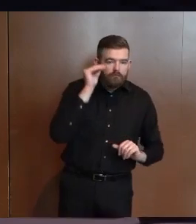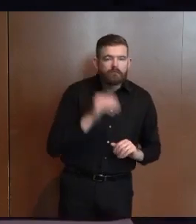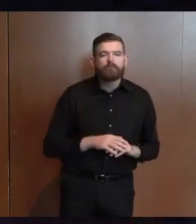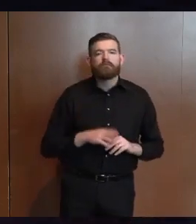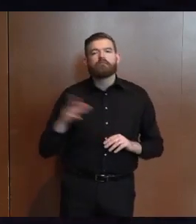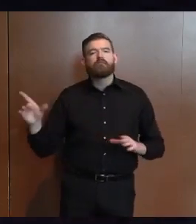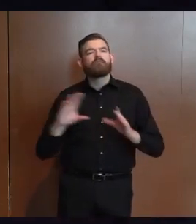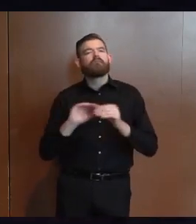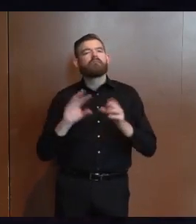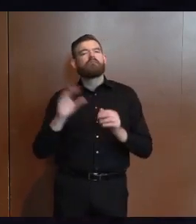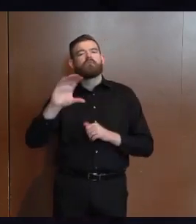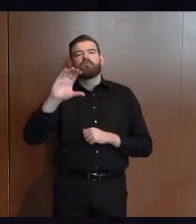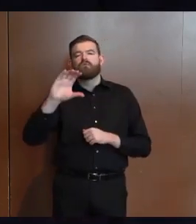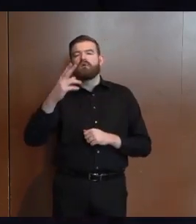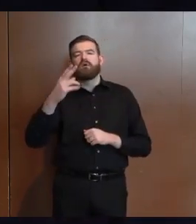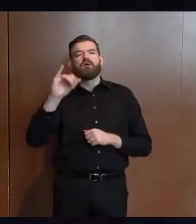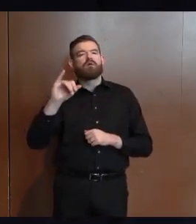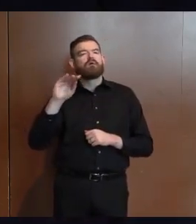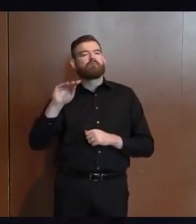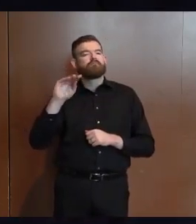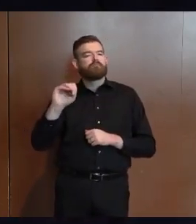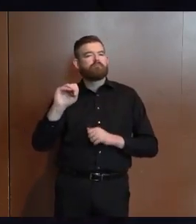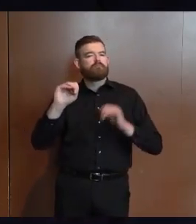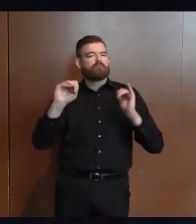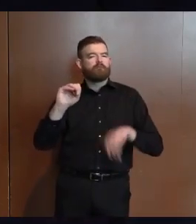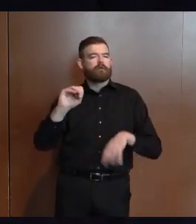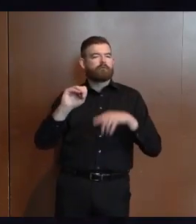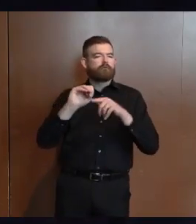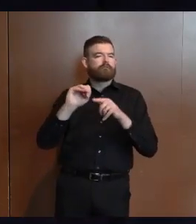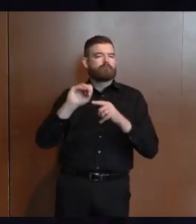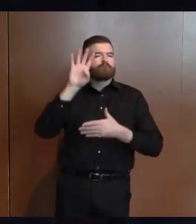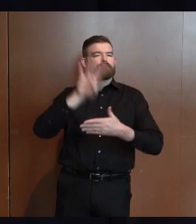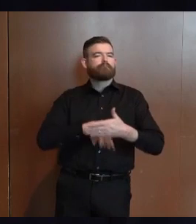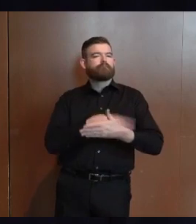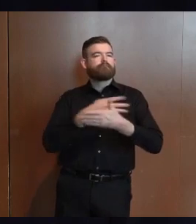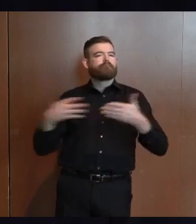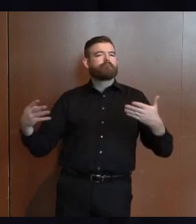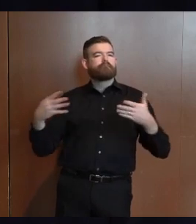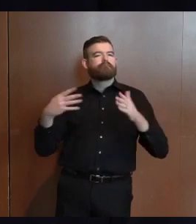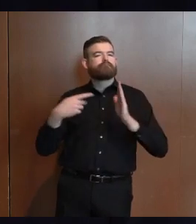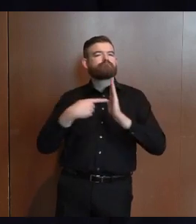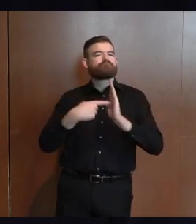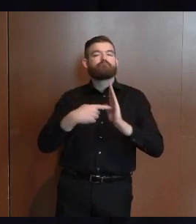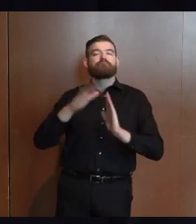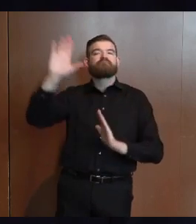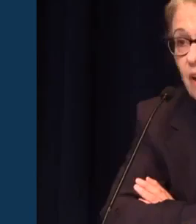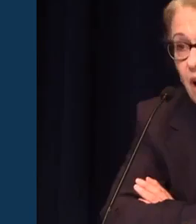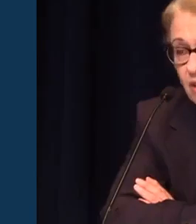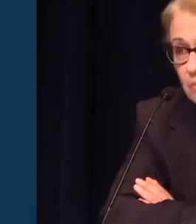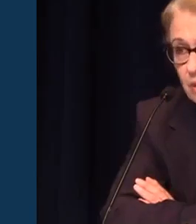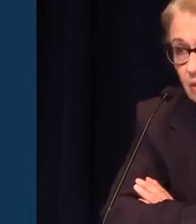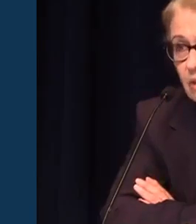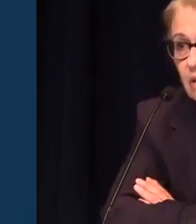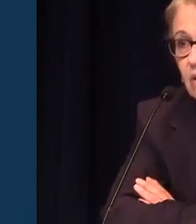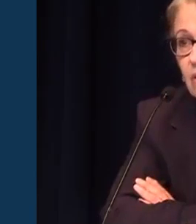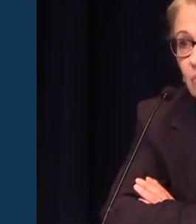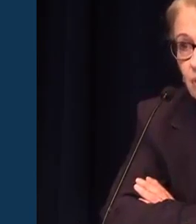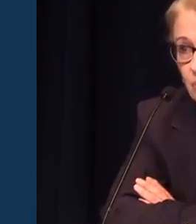that was developed by Penn. And it predicts the impact on